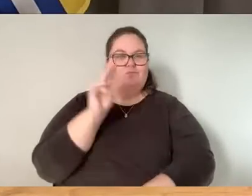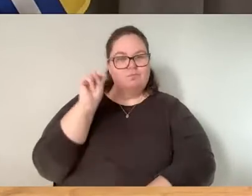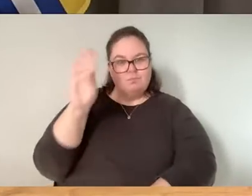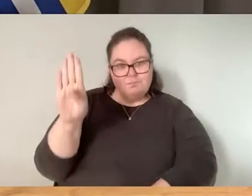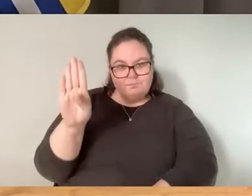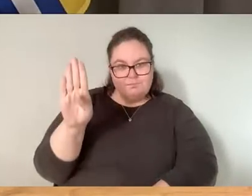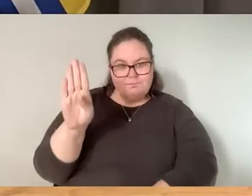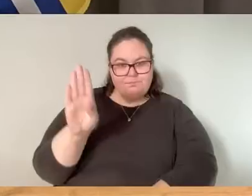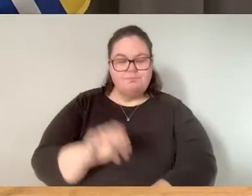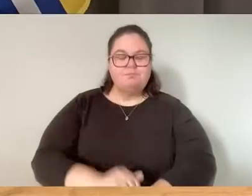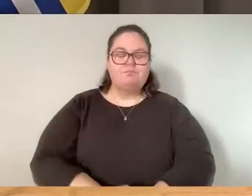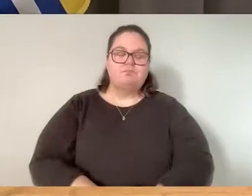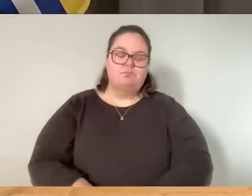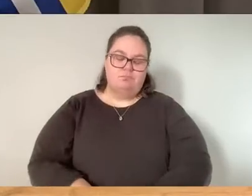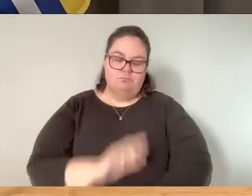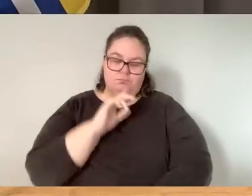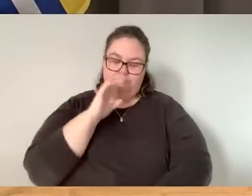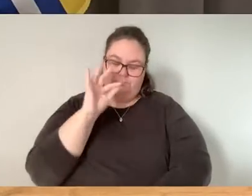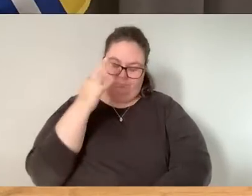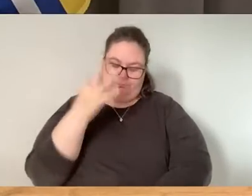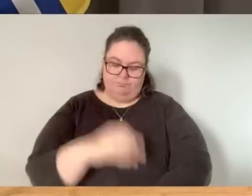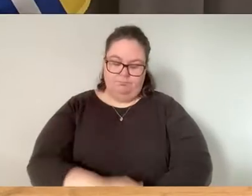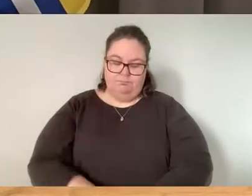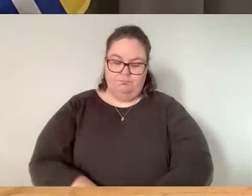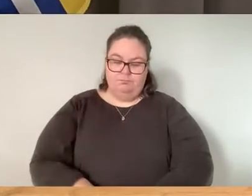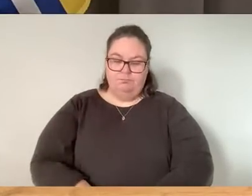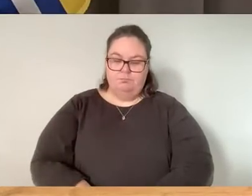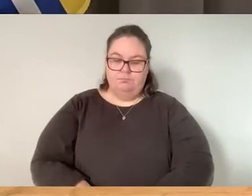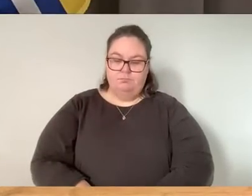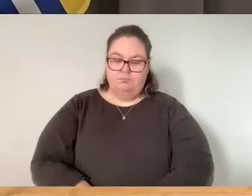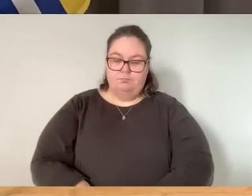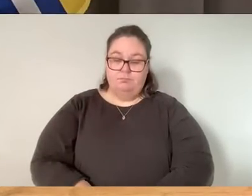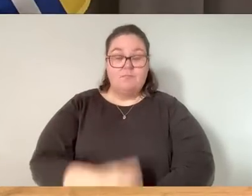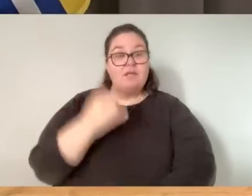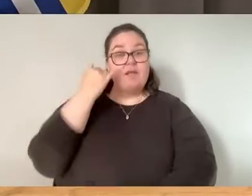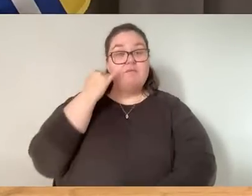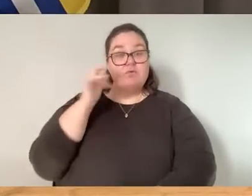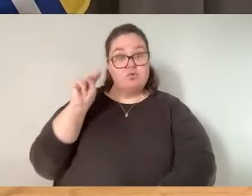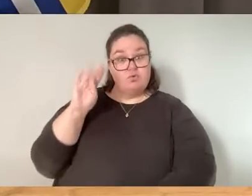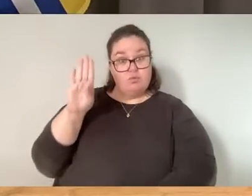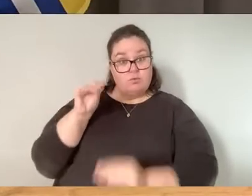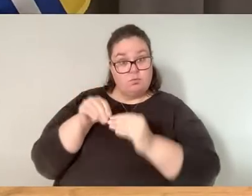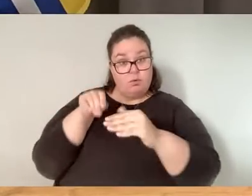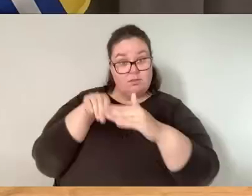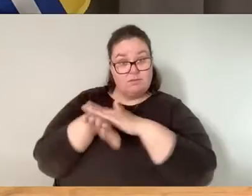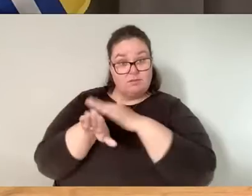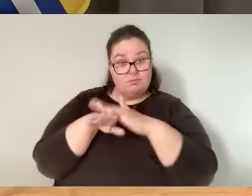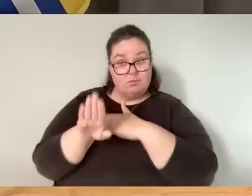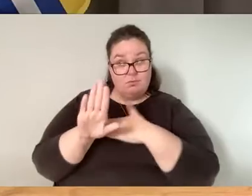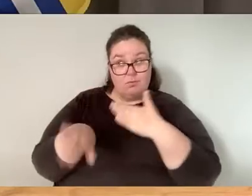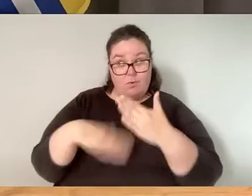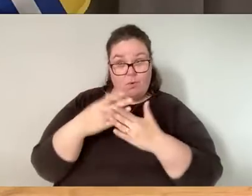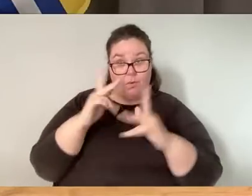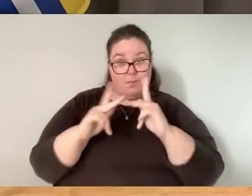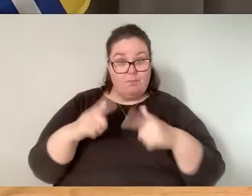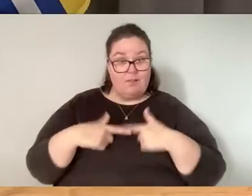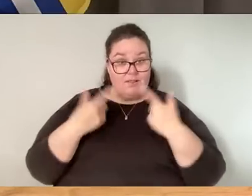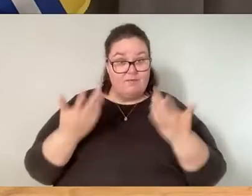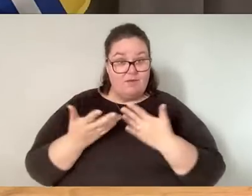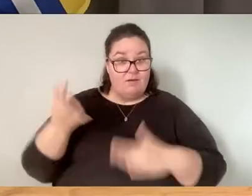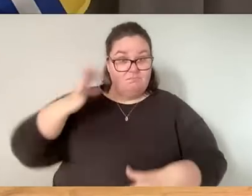province A province that is more accessible will benefit all New Brunswickers on many